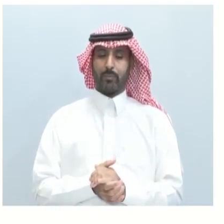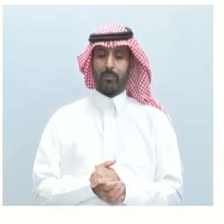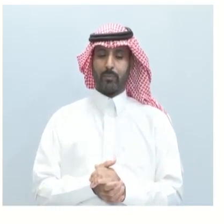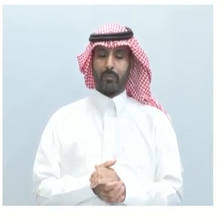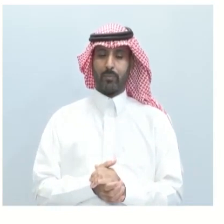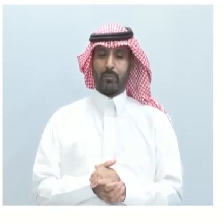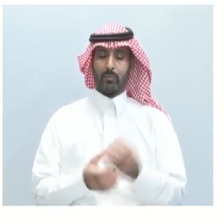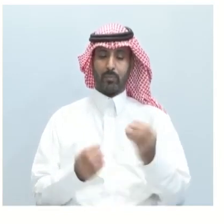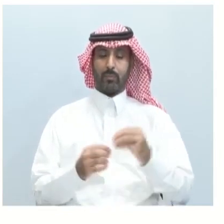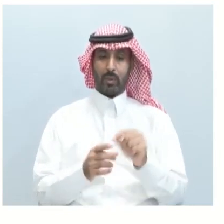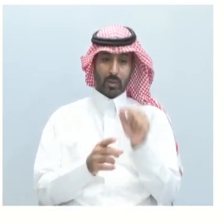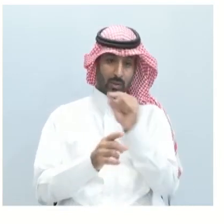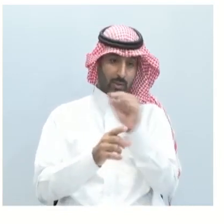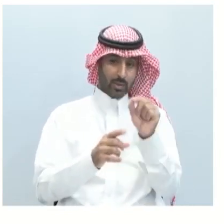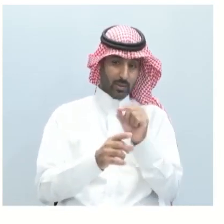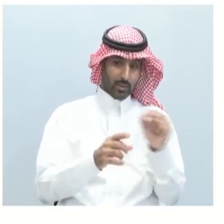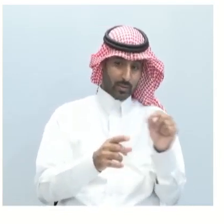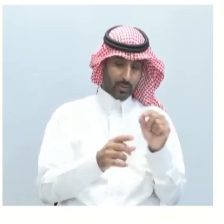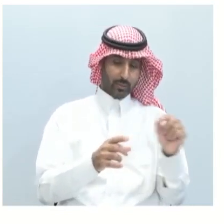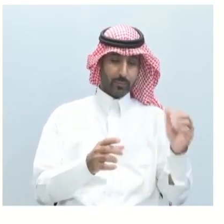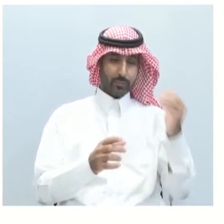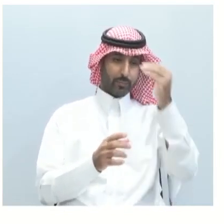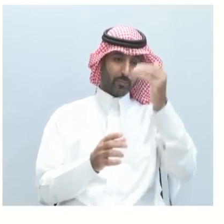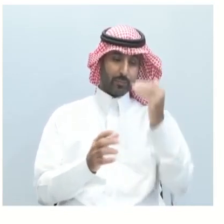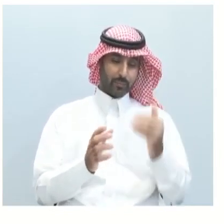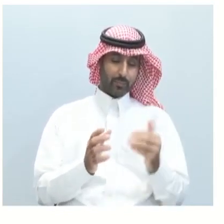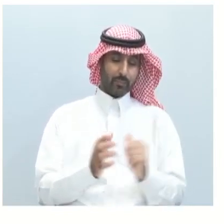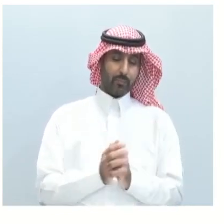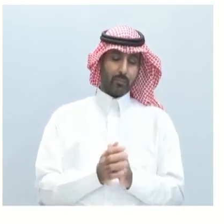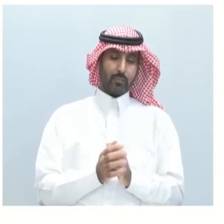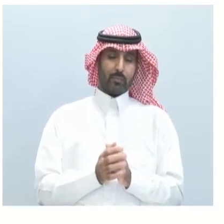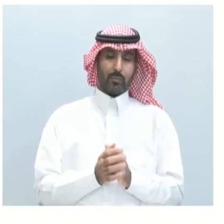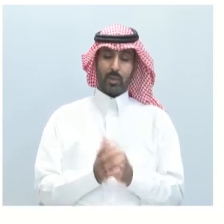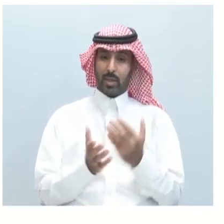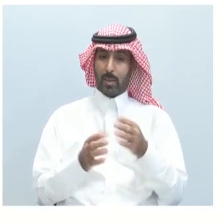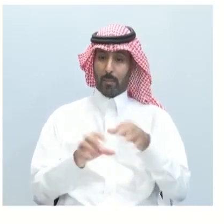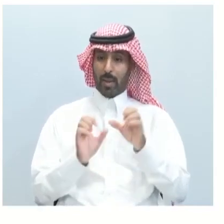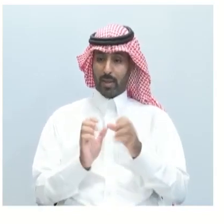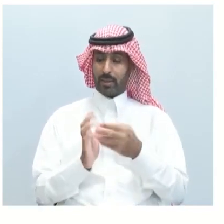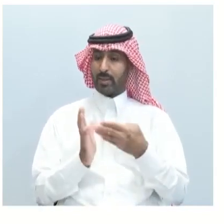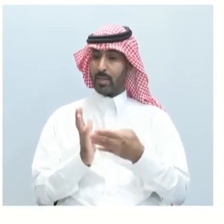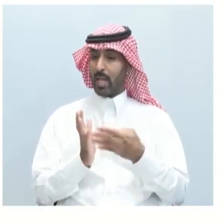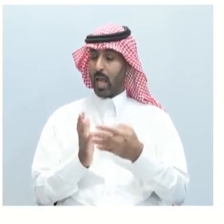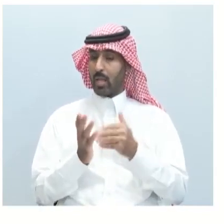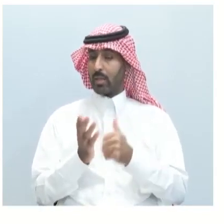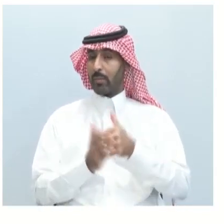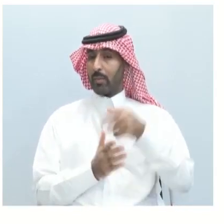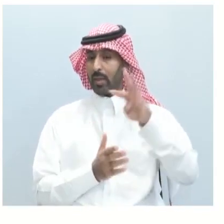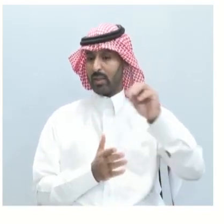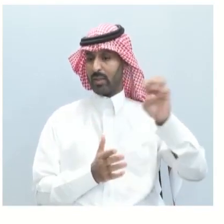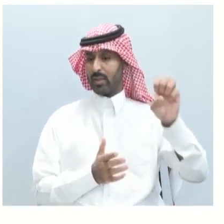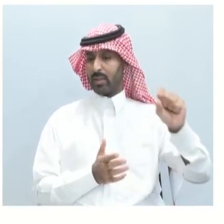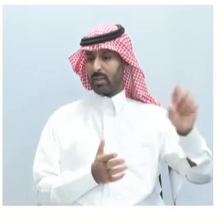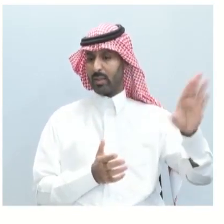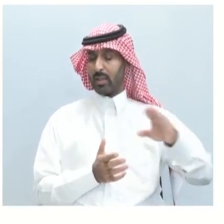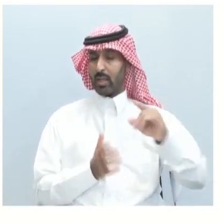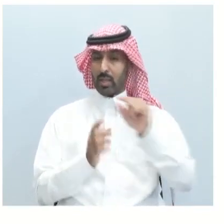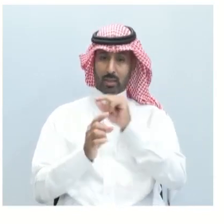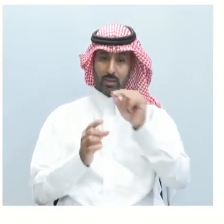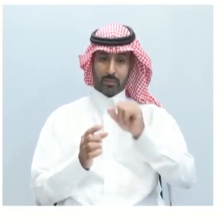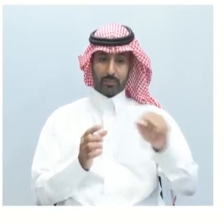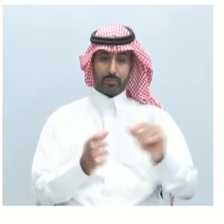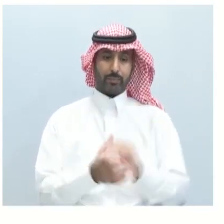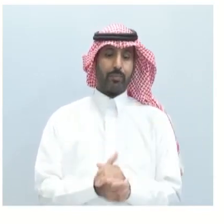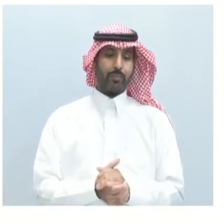You can also highlight in the sentence after that, master's in pediatric surgery. So we are highlighting